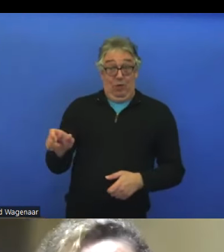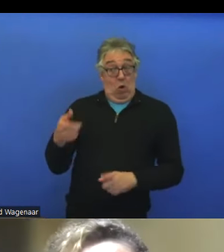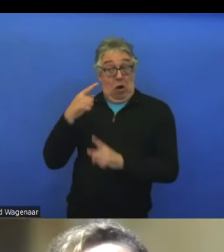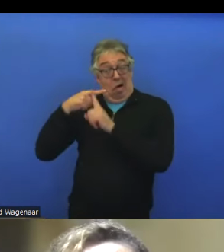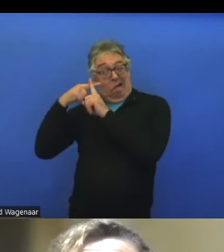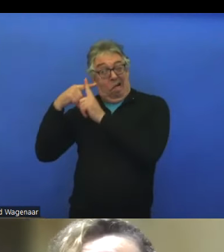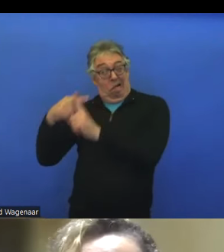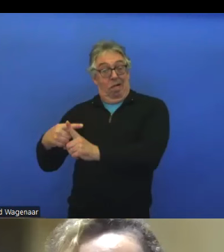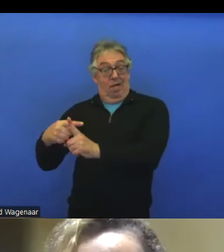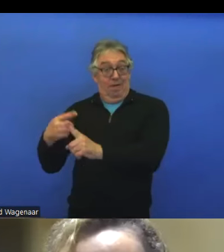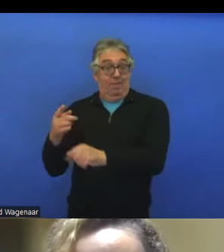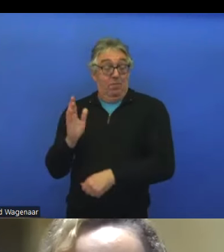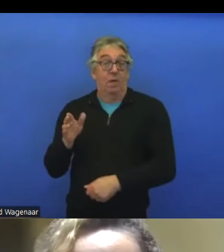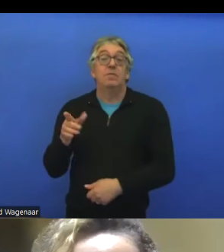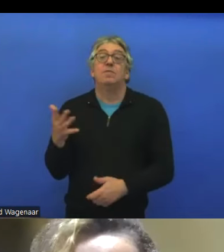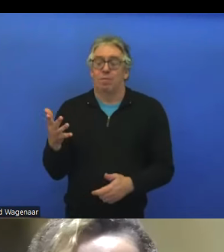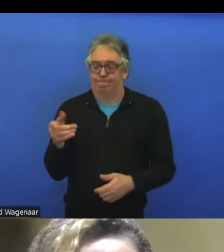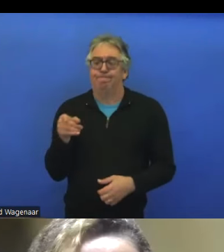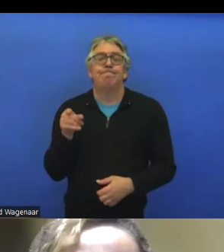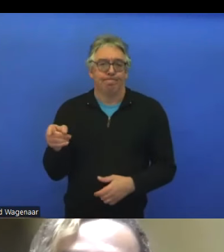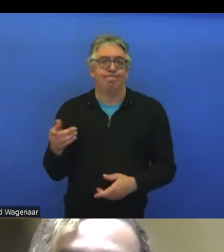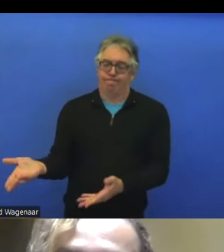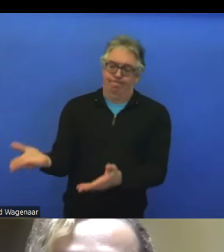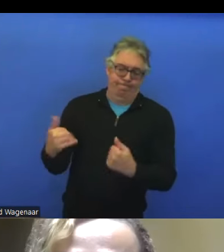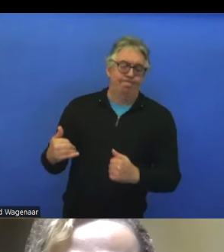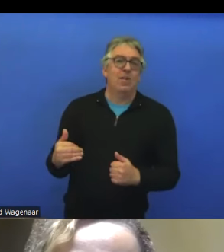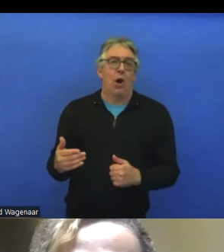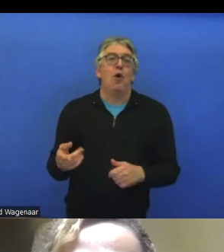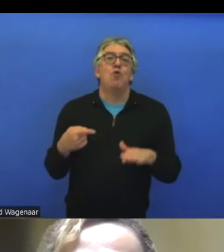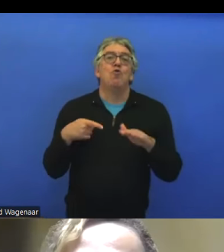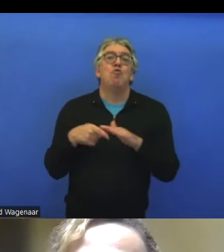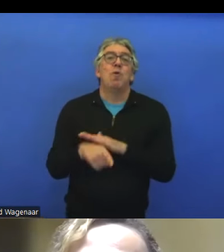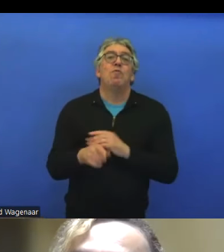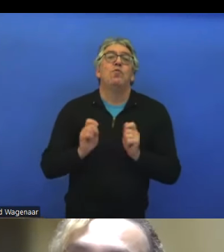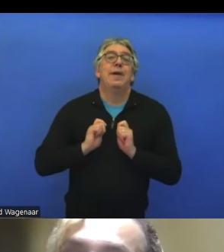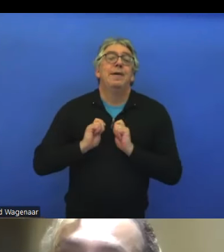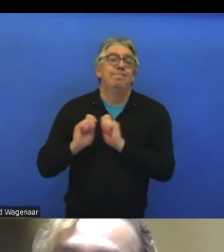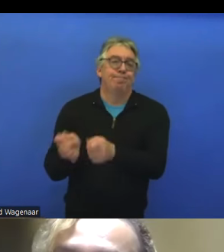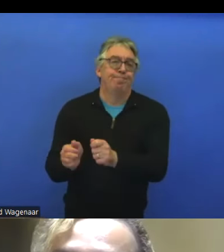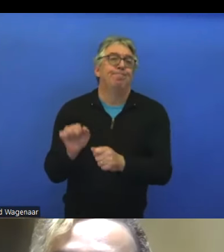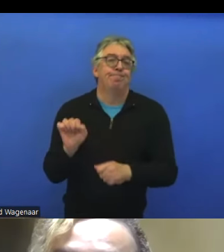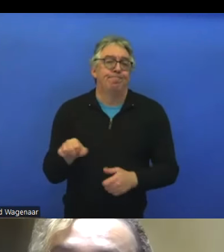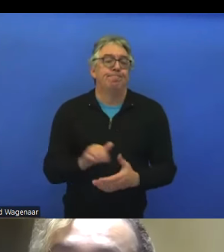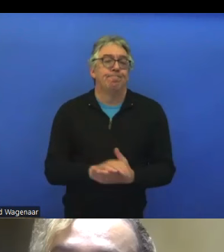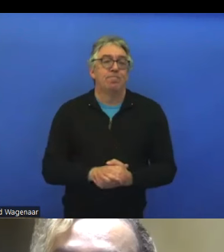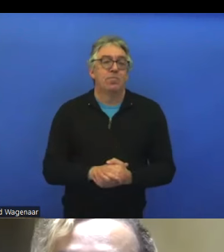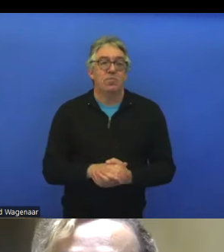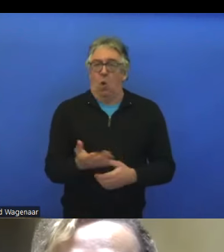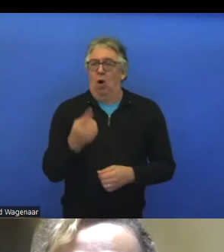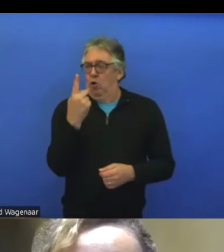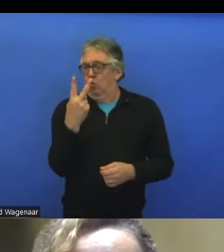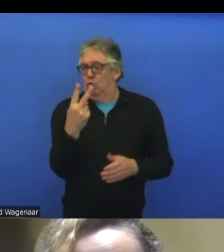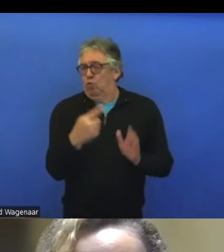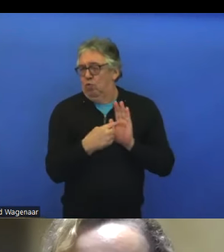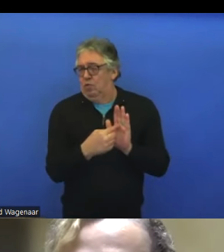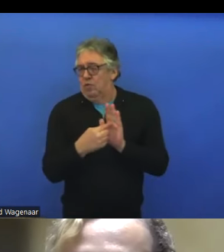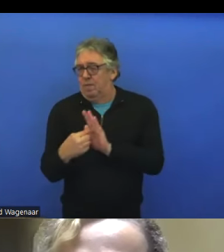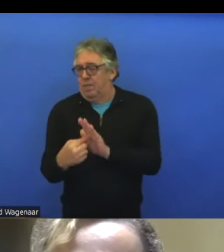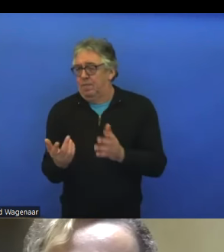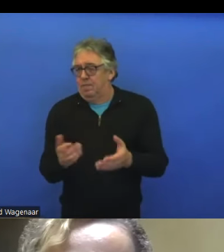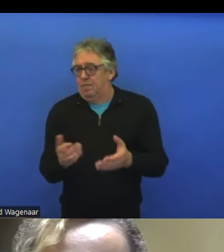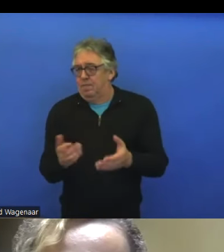to a particular social group. So this is one of the ways that disabilities can be relevant